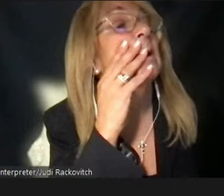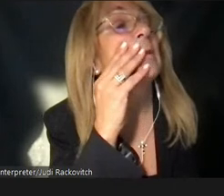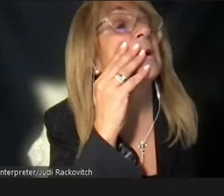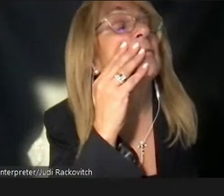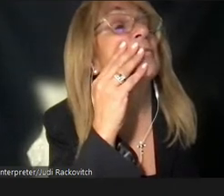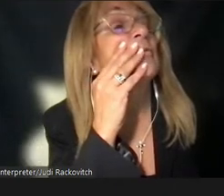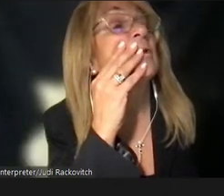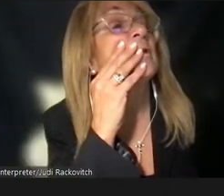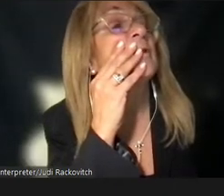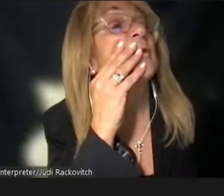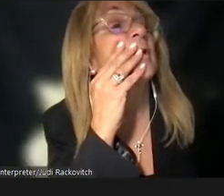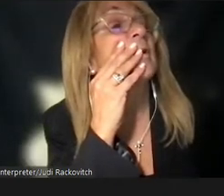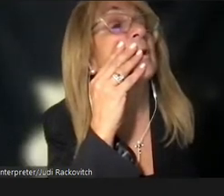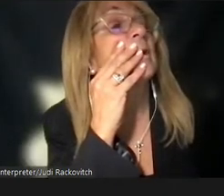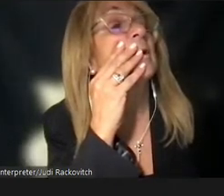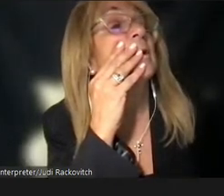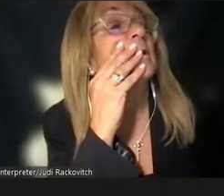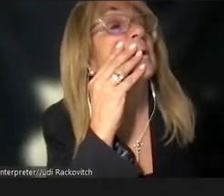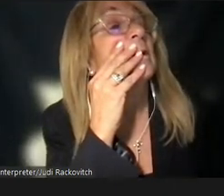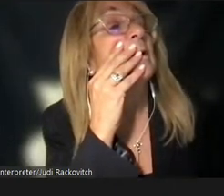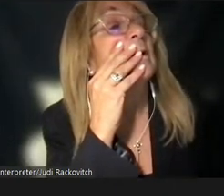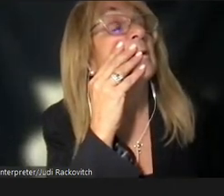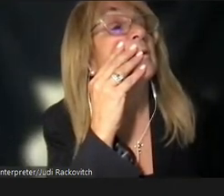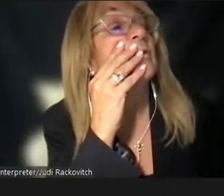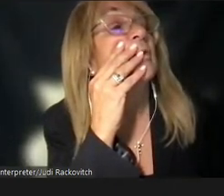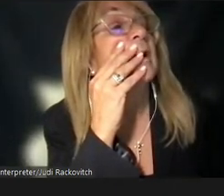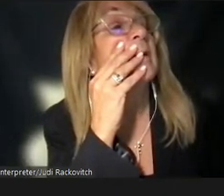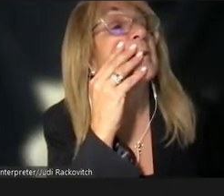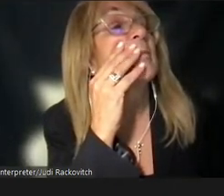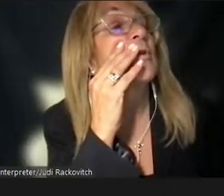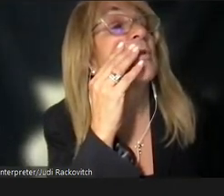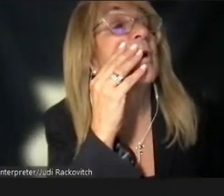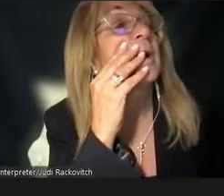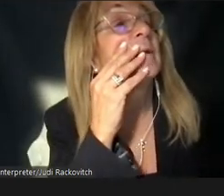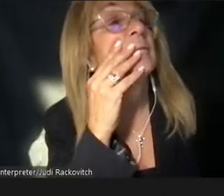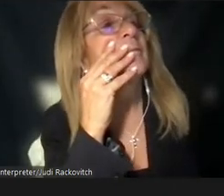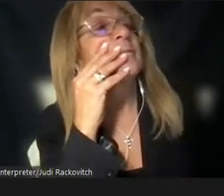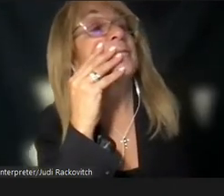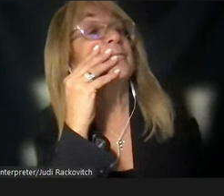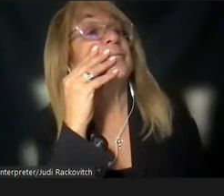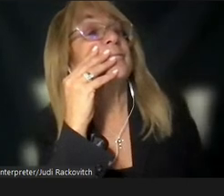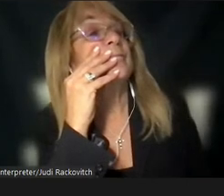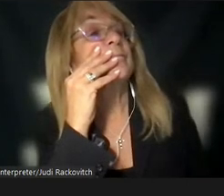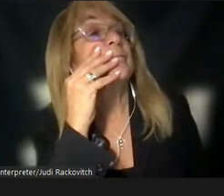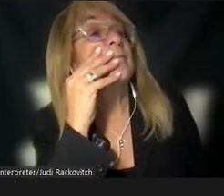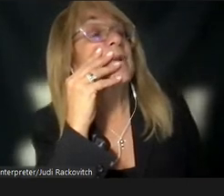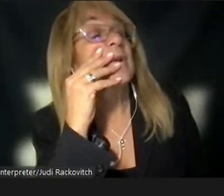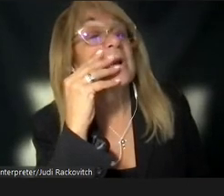We will now share again our presentation on the Central Business District Tolling Program.